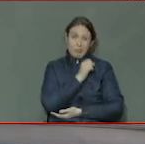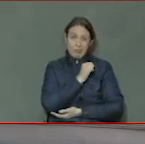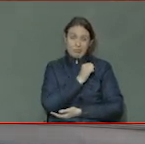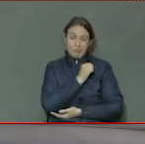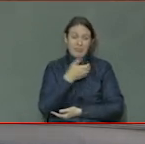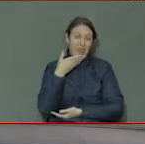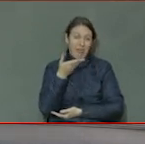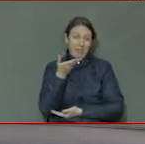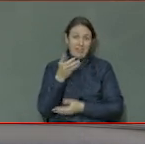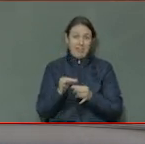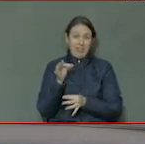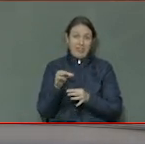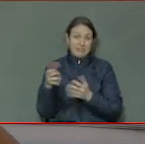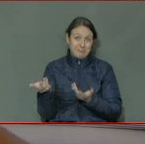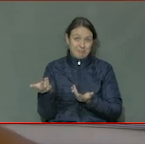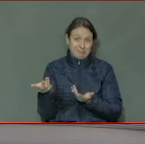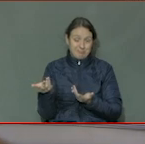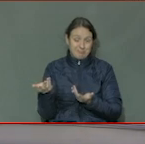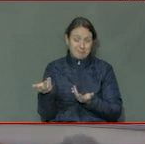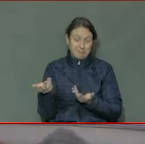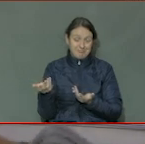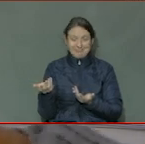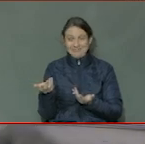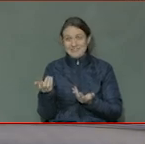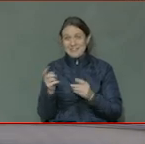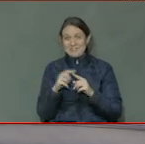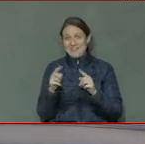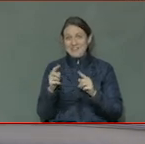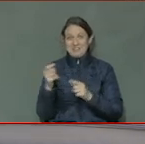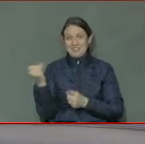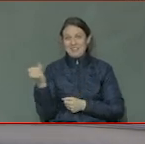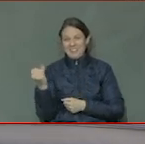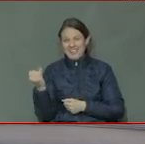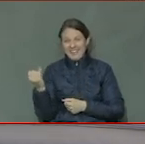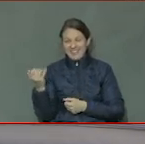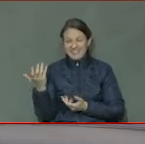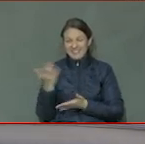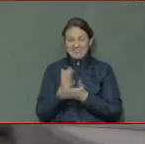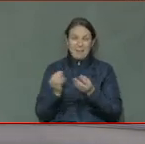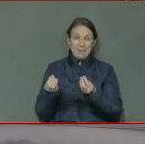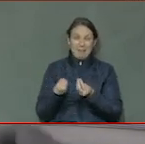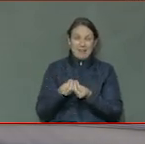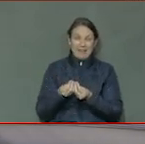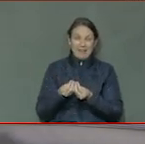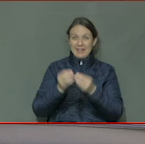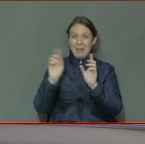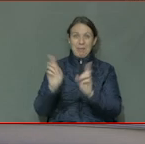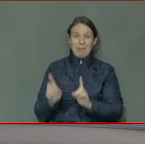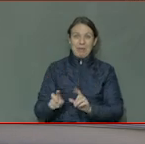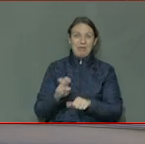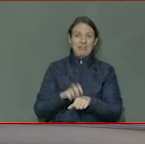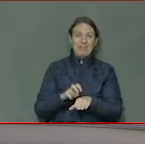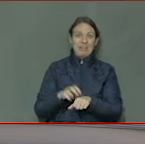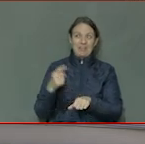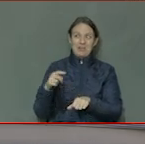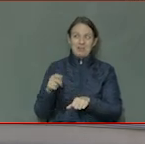inelastic. Okay, it's really like there must be something very special for it to be